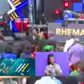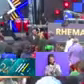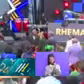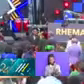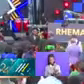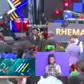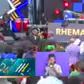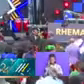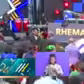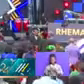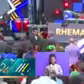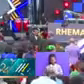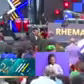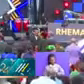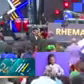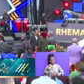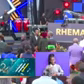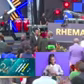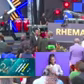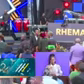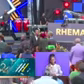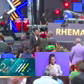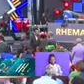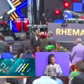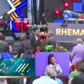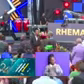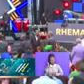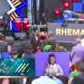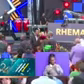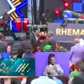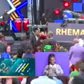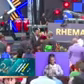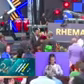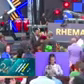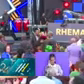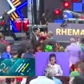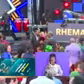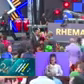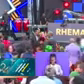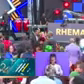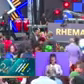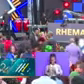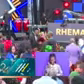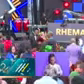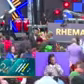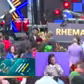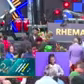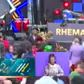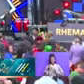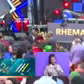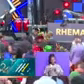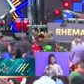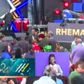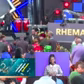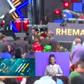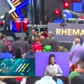your womb because that baby must come out run run run run run run run if you are the one if you are the